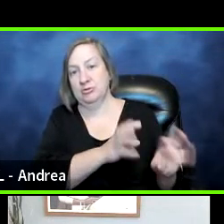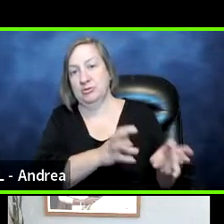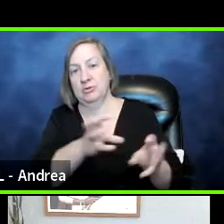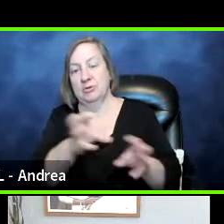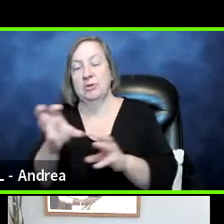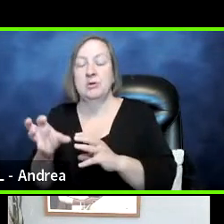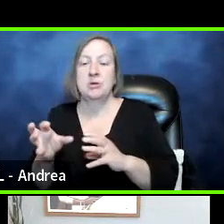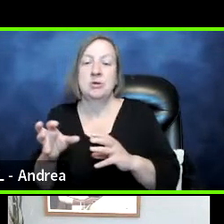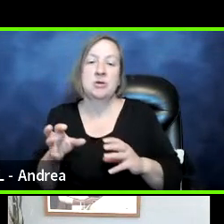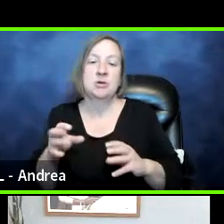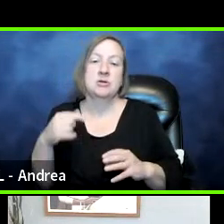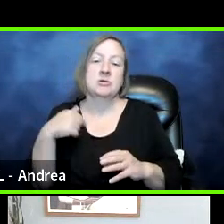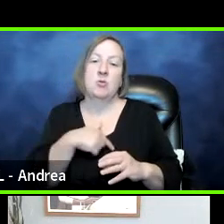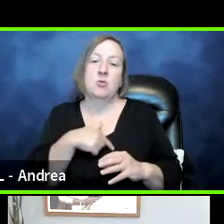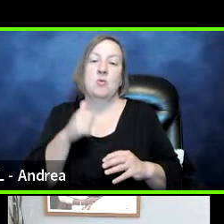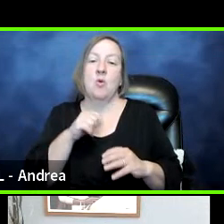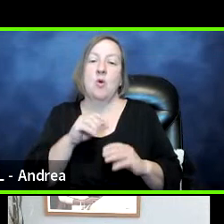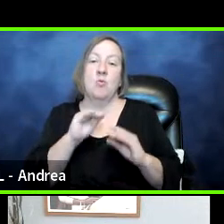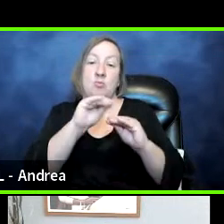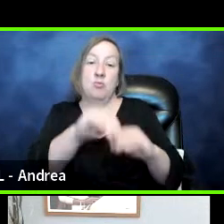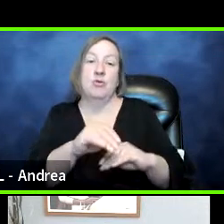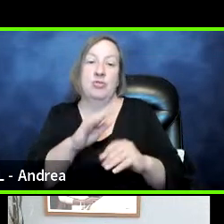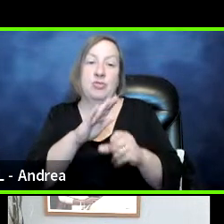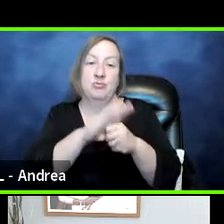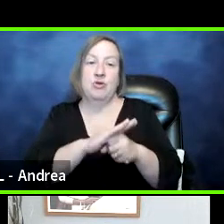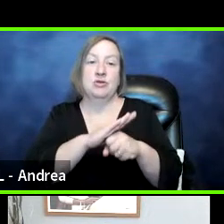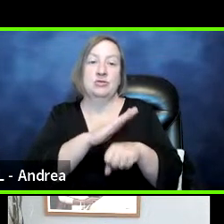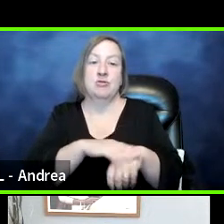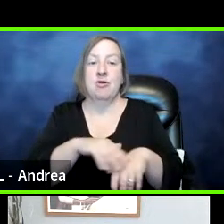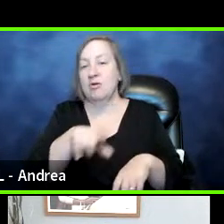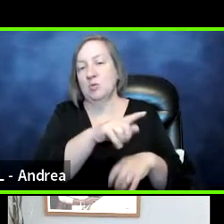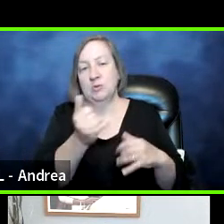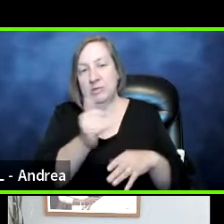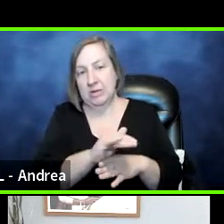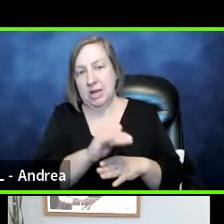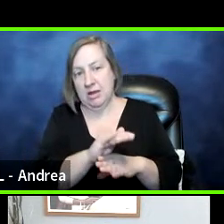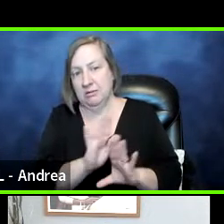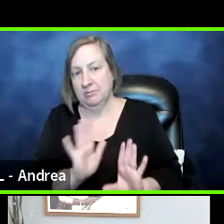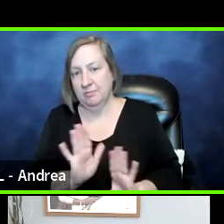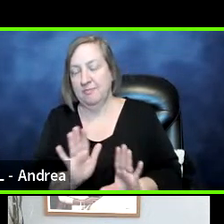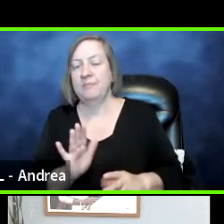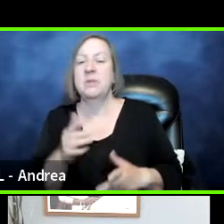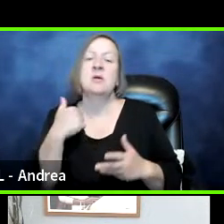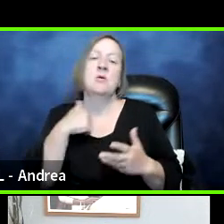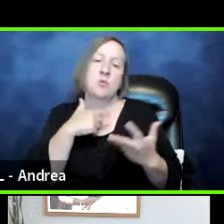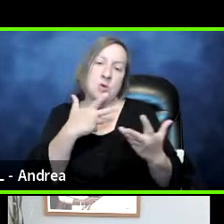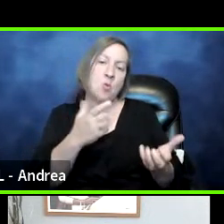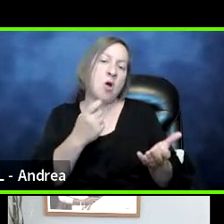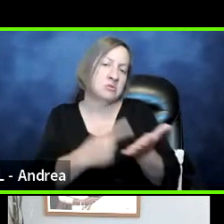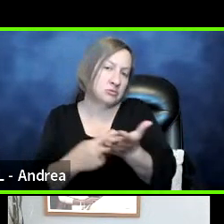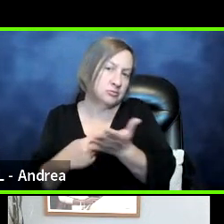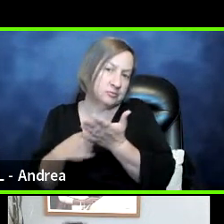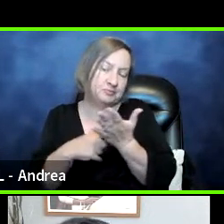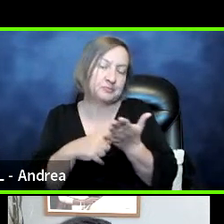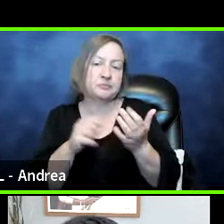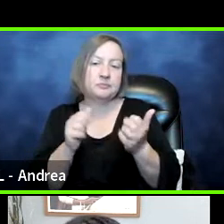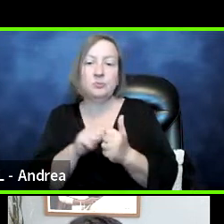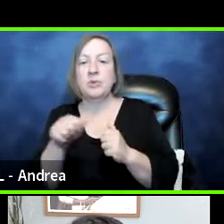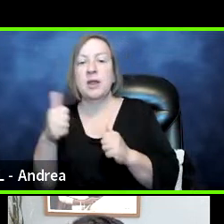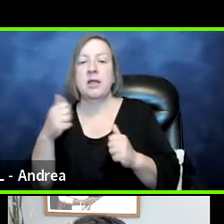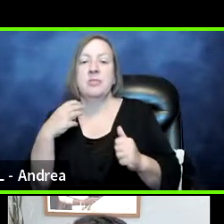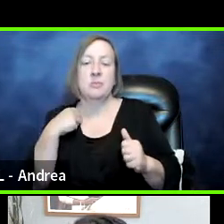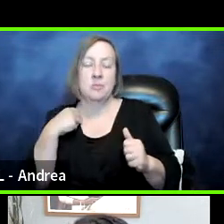certainly won't put the pressure on you tonight to lean in there. We do want to have a conversation with other